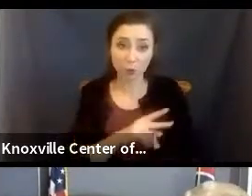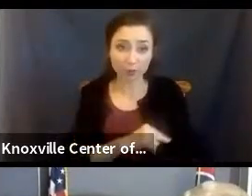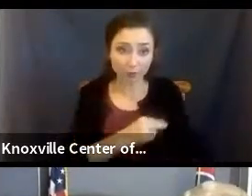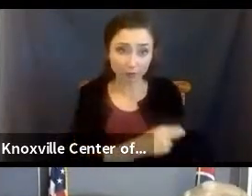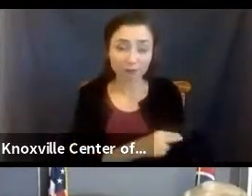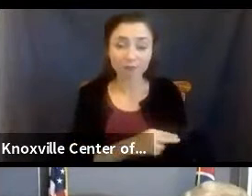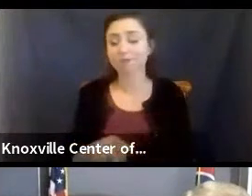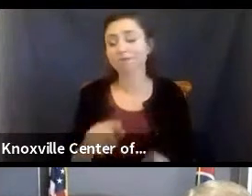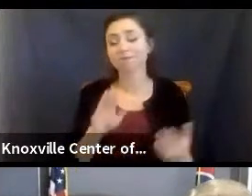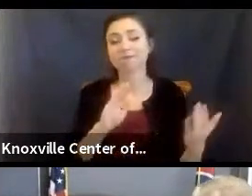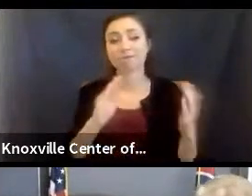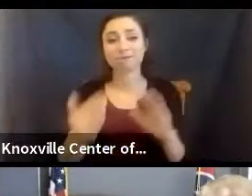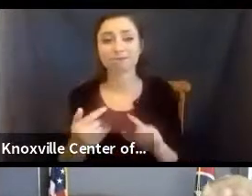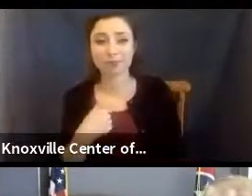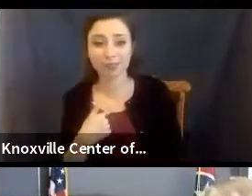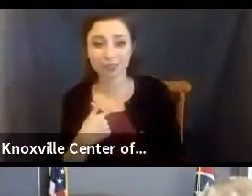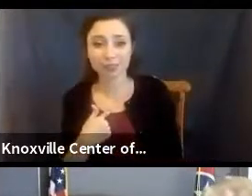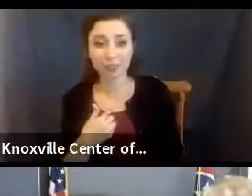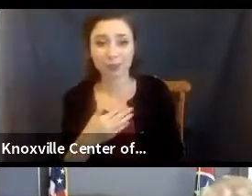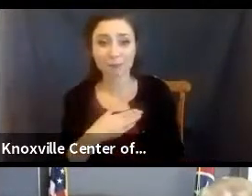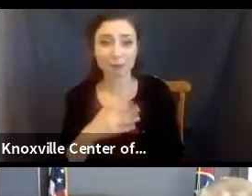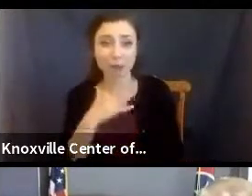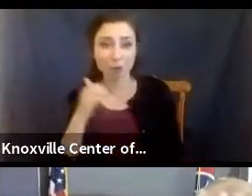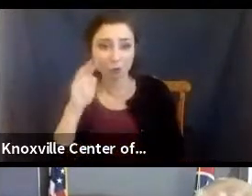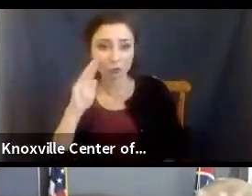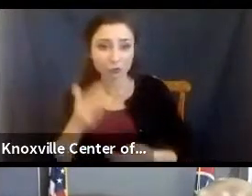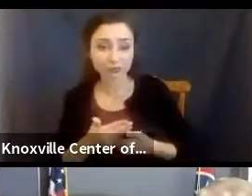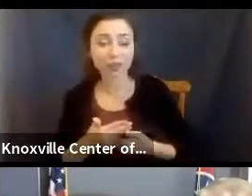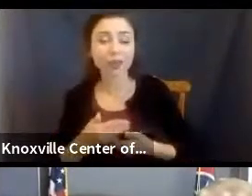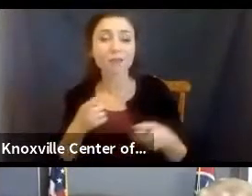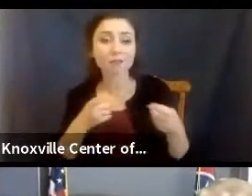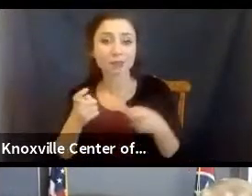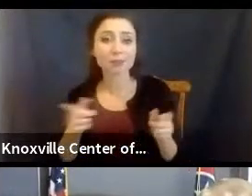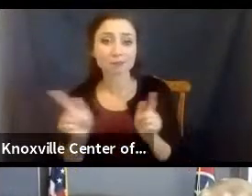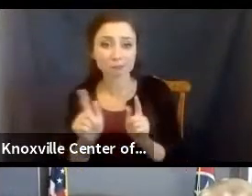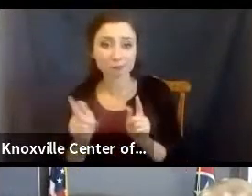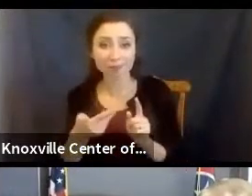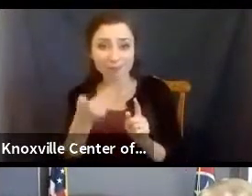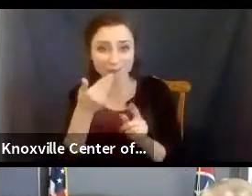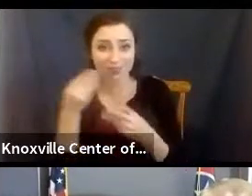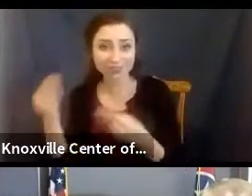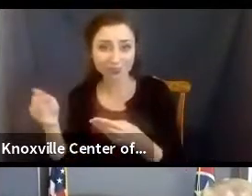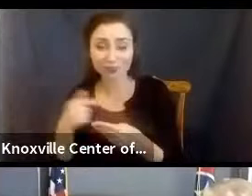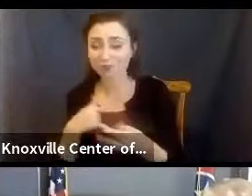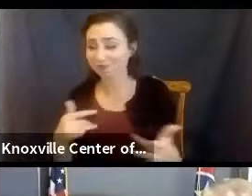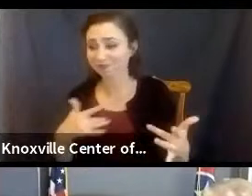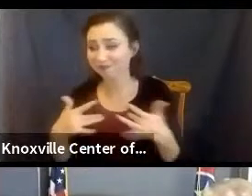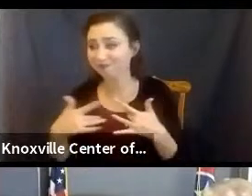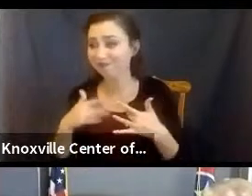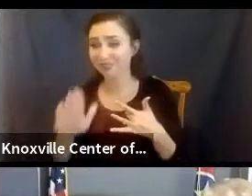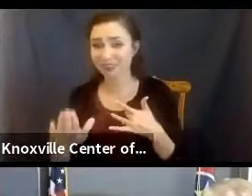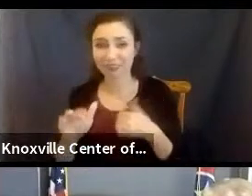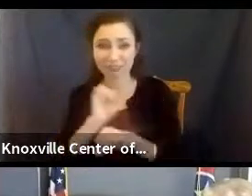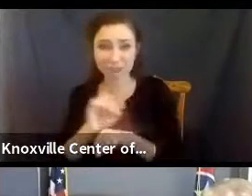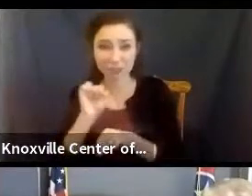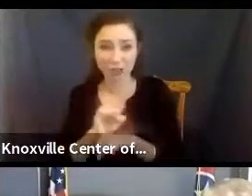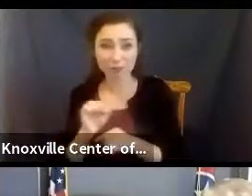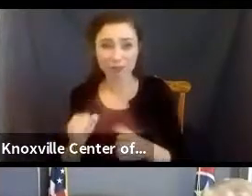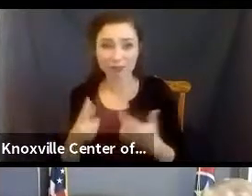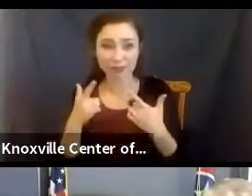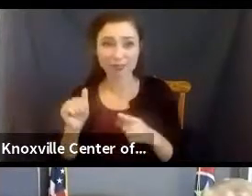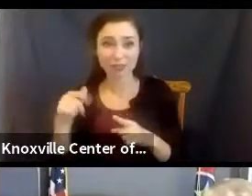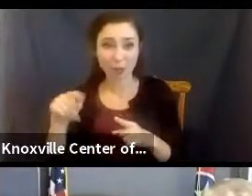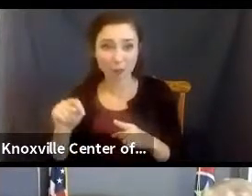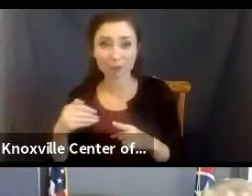On the other hand, I have my older son manages a small pizza store. So I worry about his job. He's in an apartment, he has a